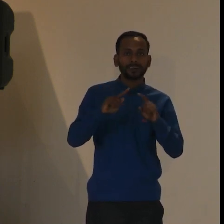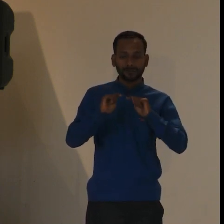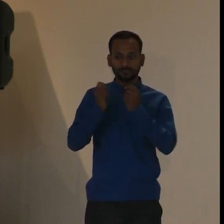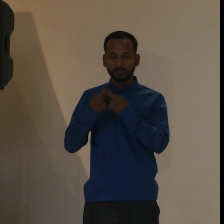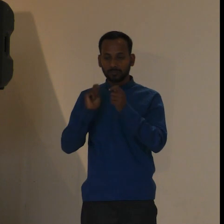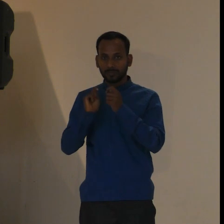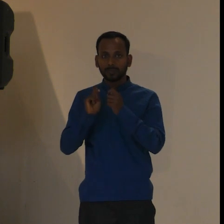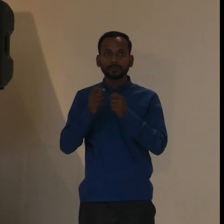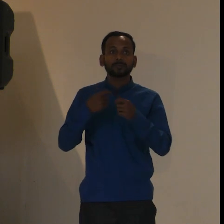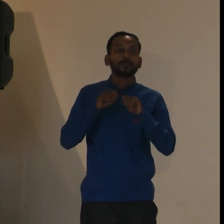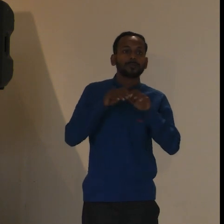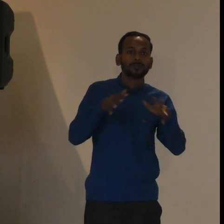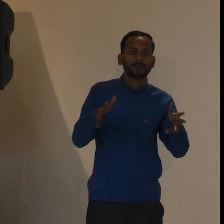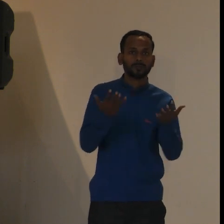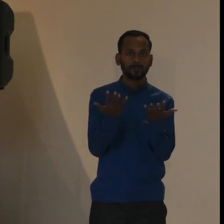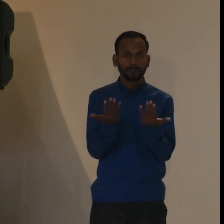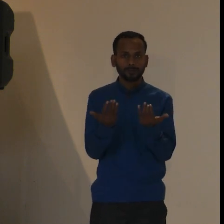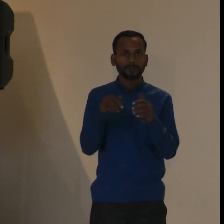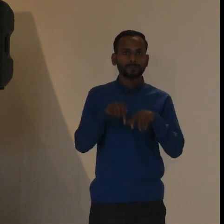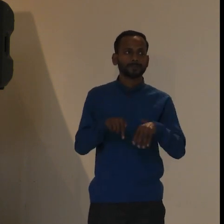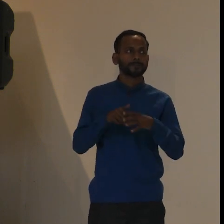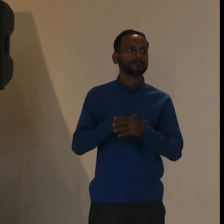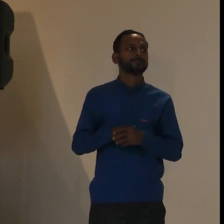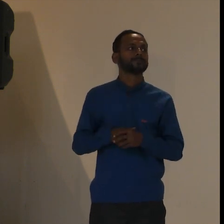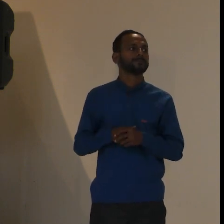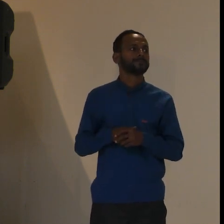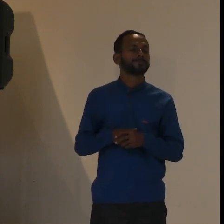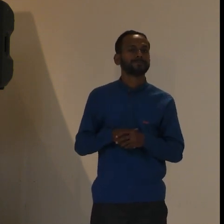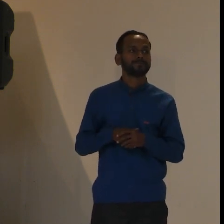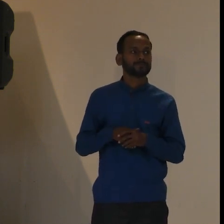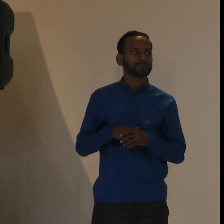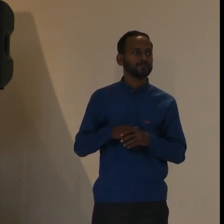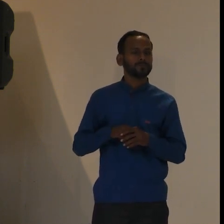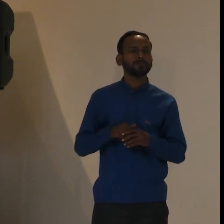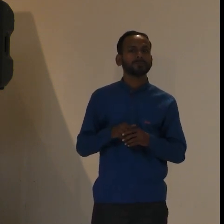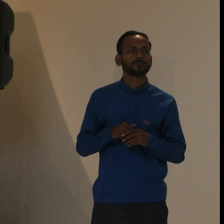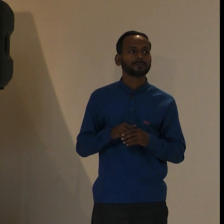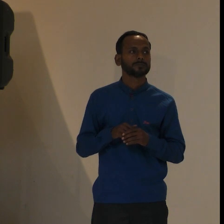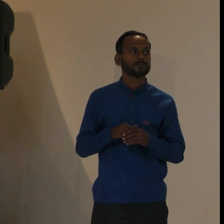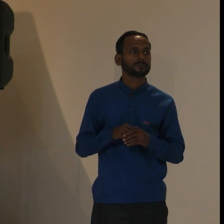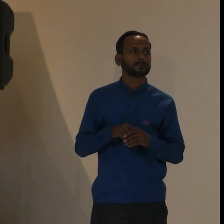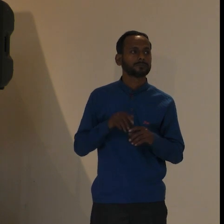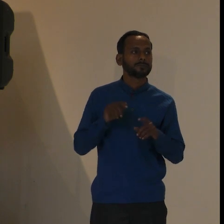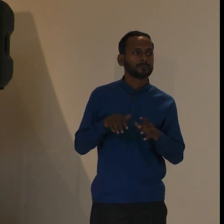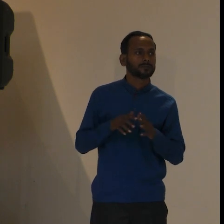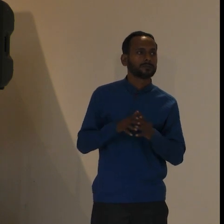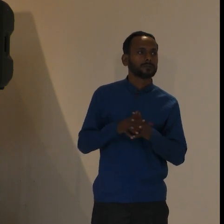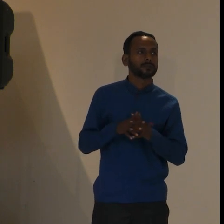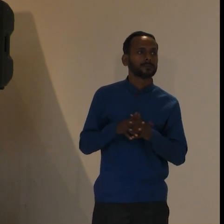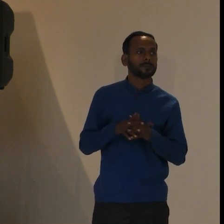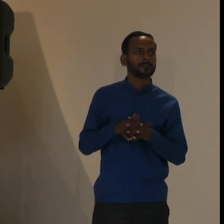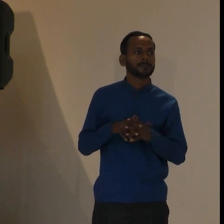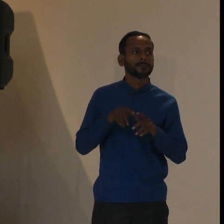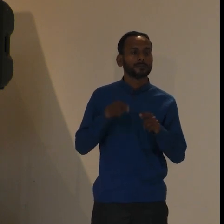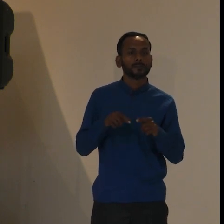direction. So live translations is something in my wish list. Yeah, absolutely. Mine too. And to